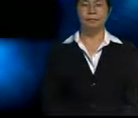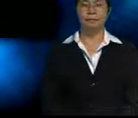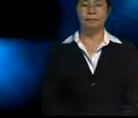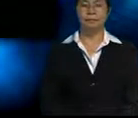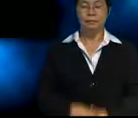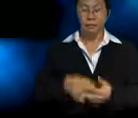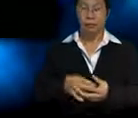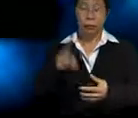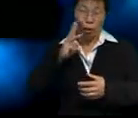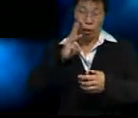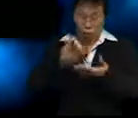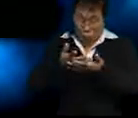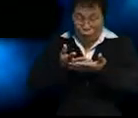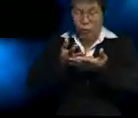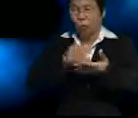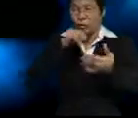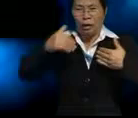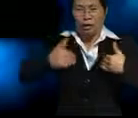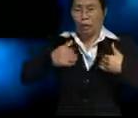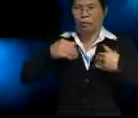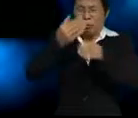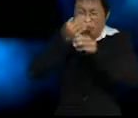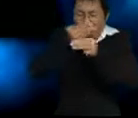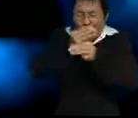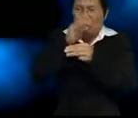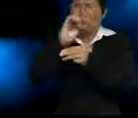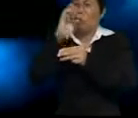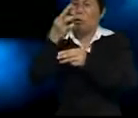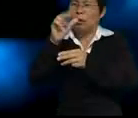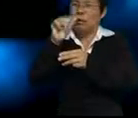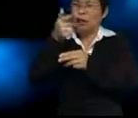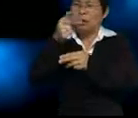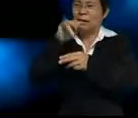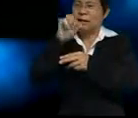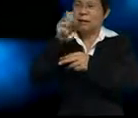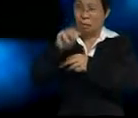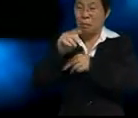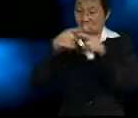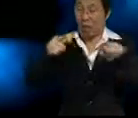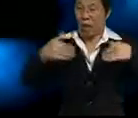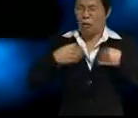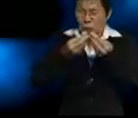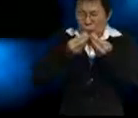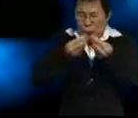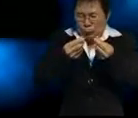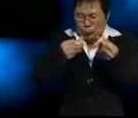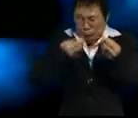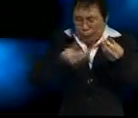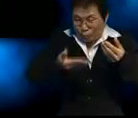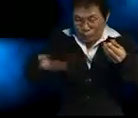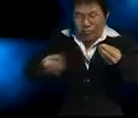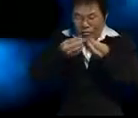The filtrate does not have any microorganisms, but there are some dissolved